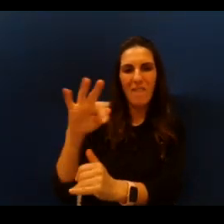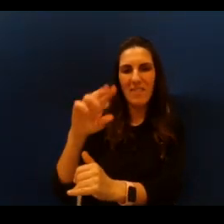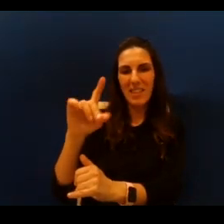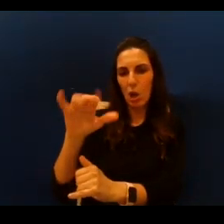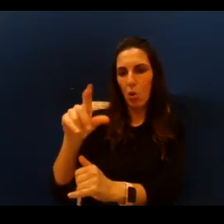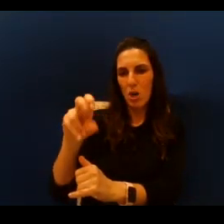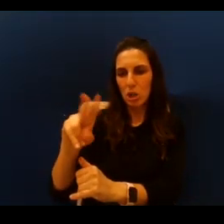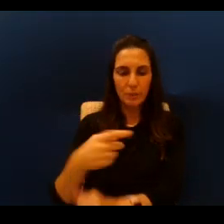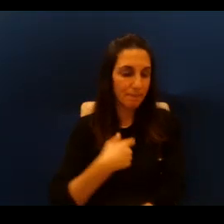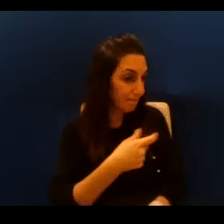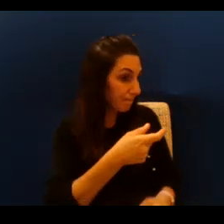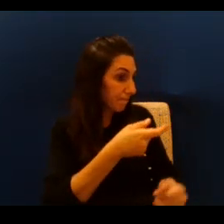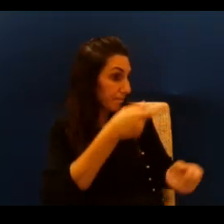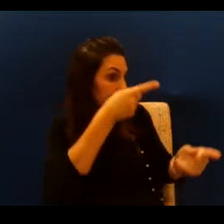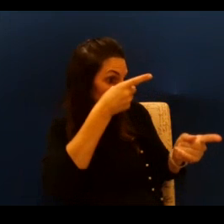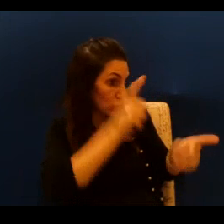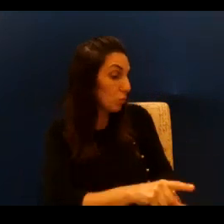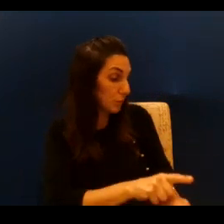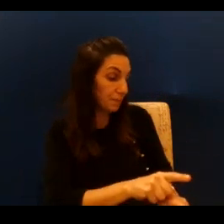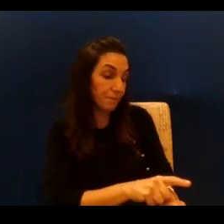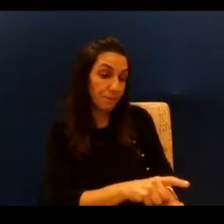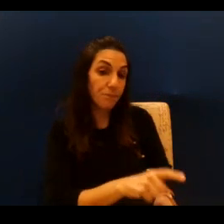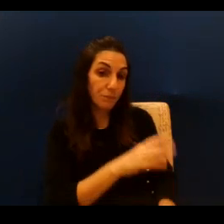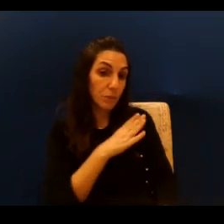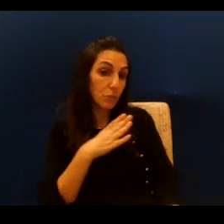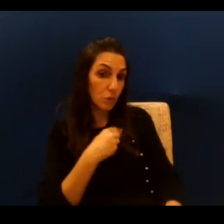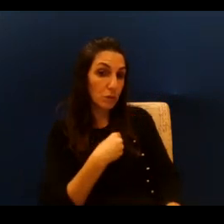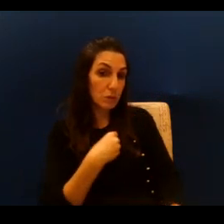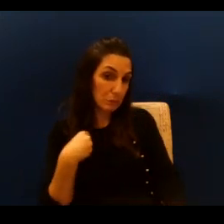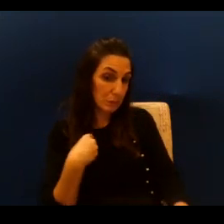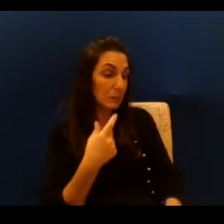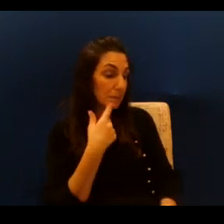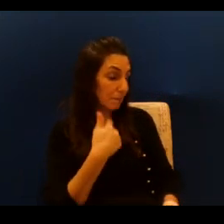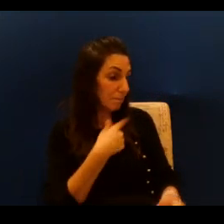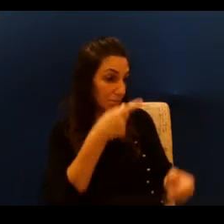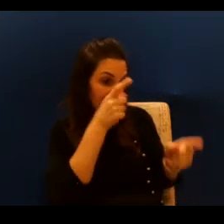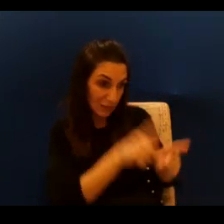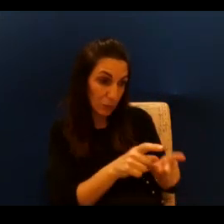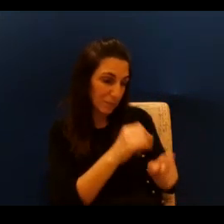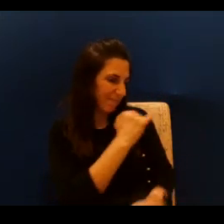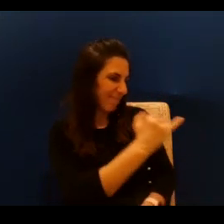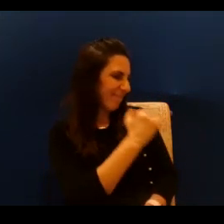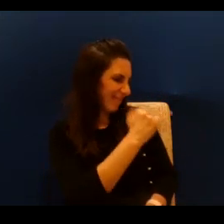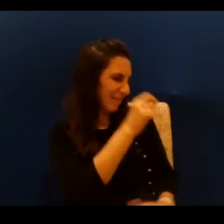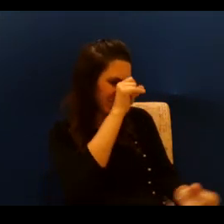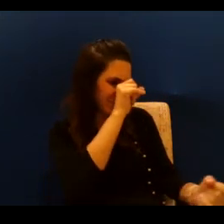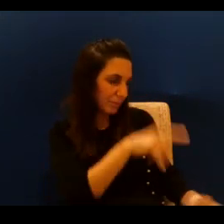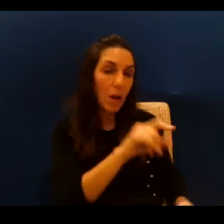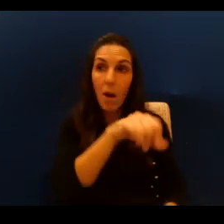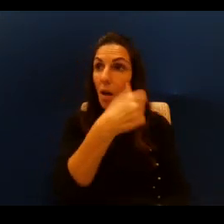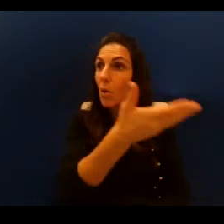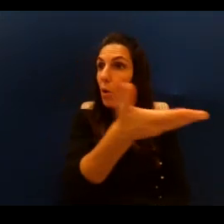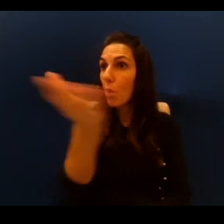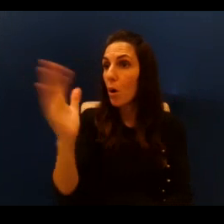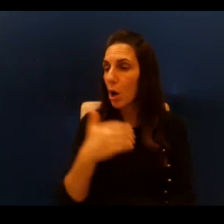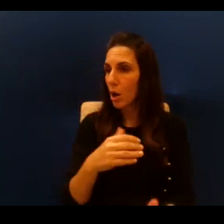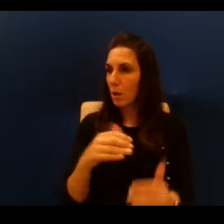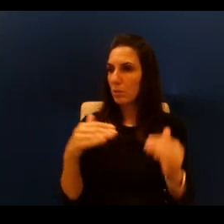agree. I'm on the same playing field there. All right. Anything else from my colleagues?